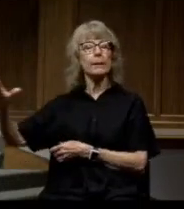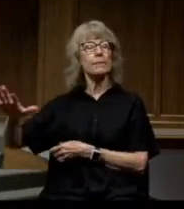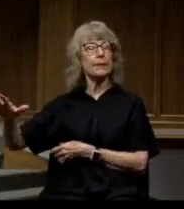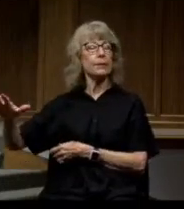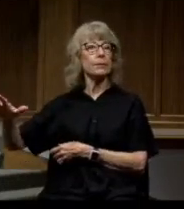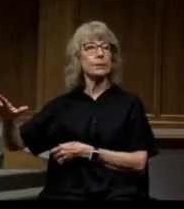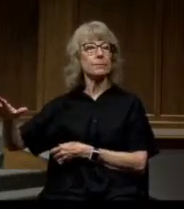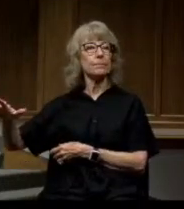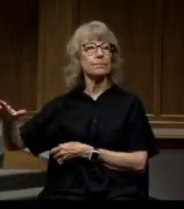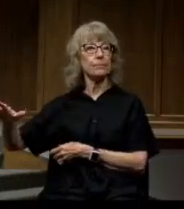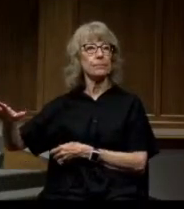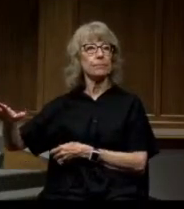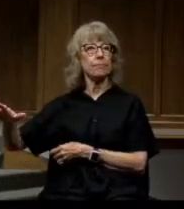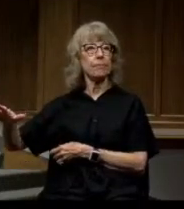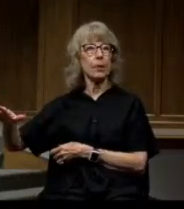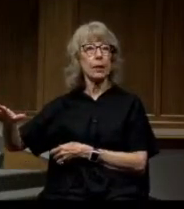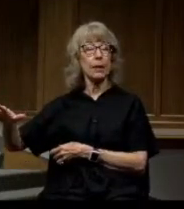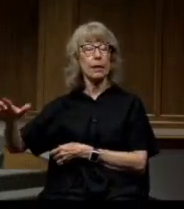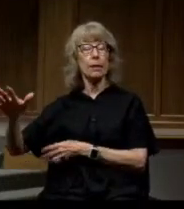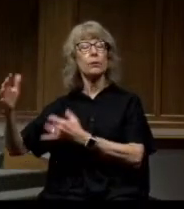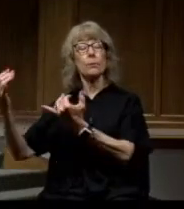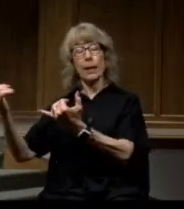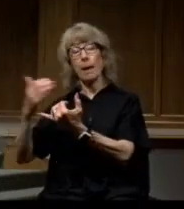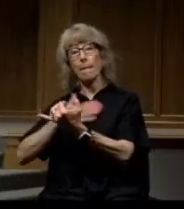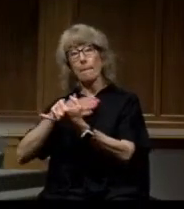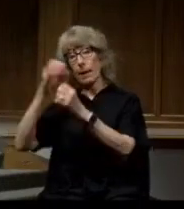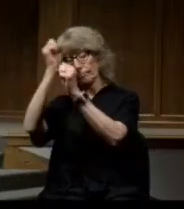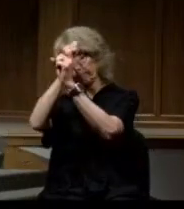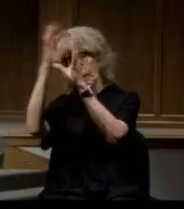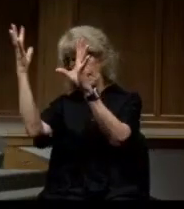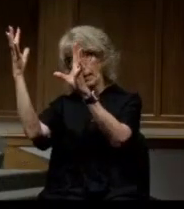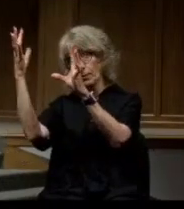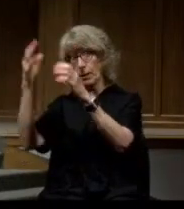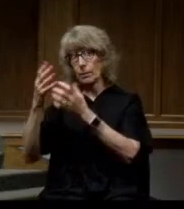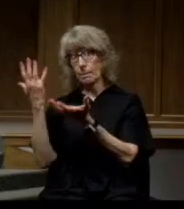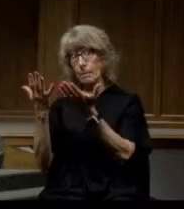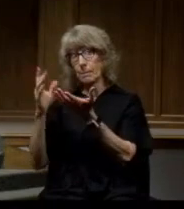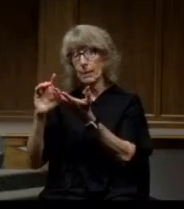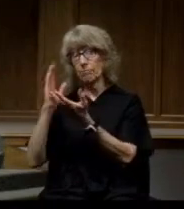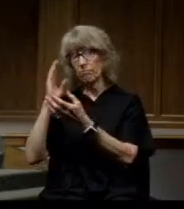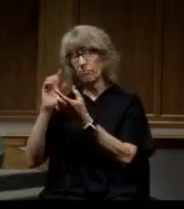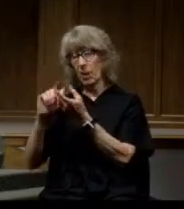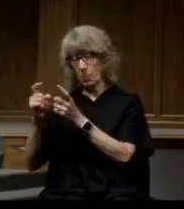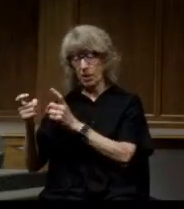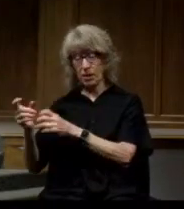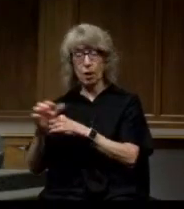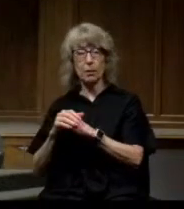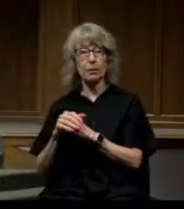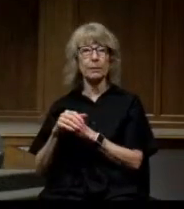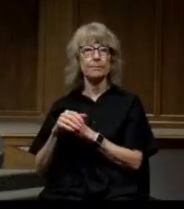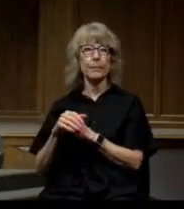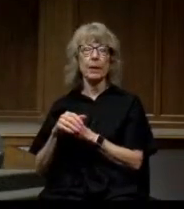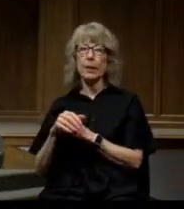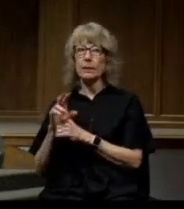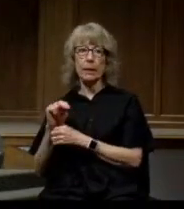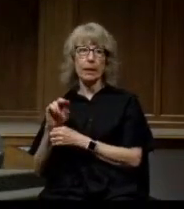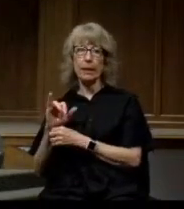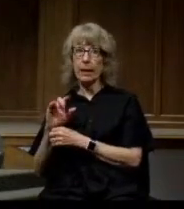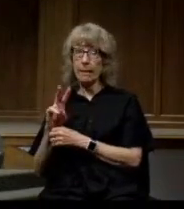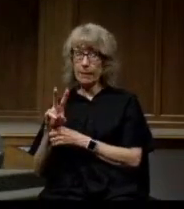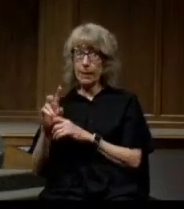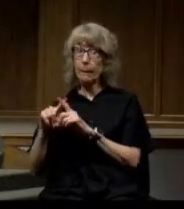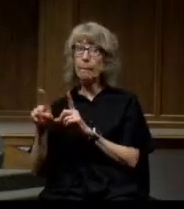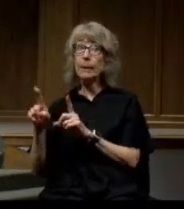where, in my imagination, here's what could have been different. So this is not the NIV. This is the